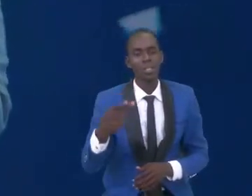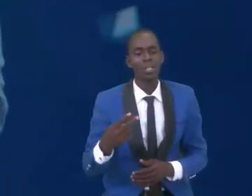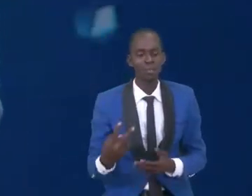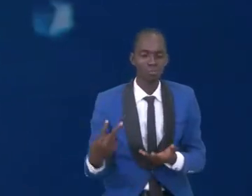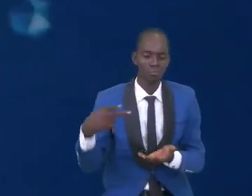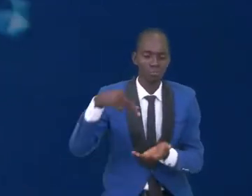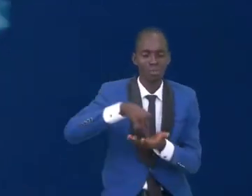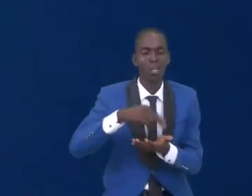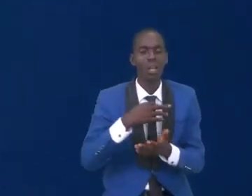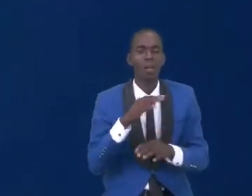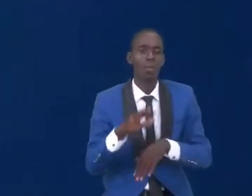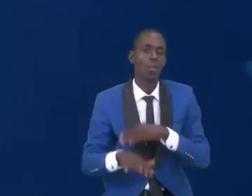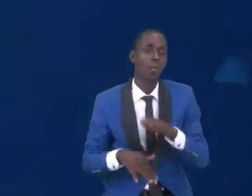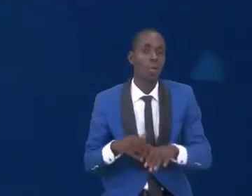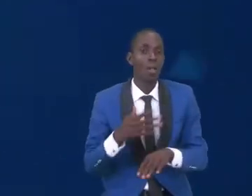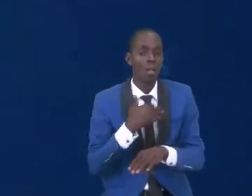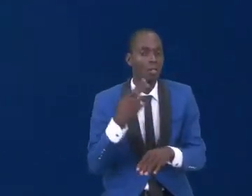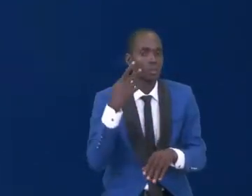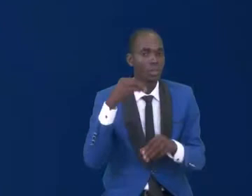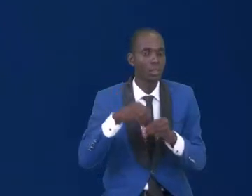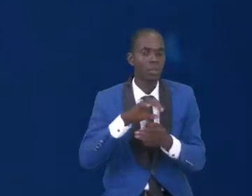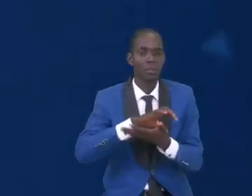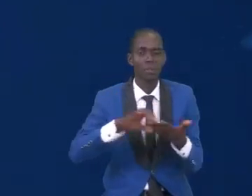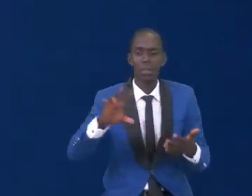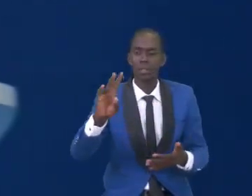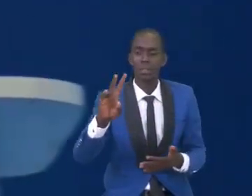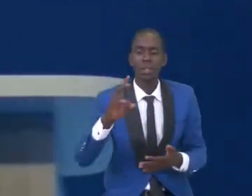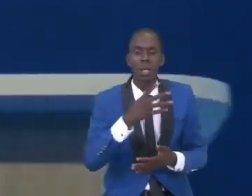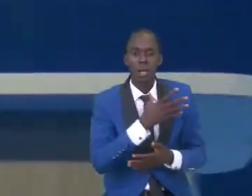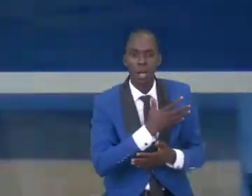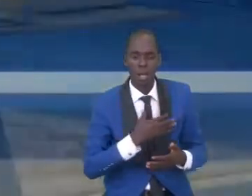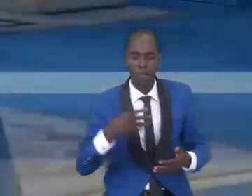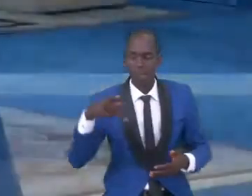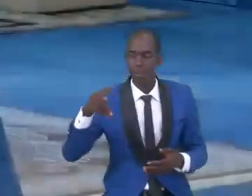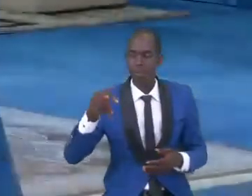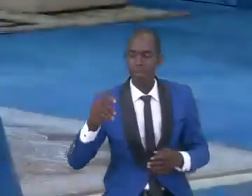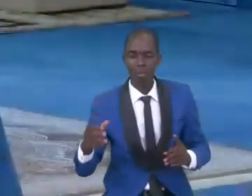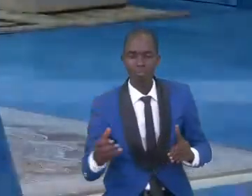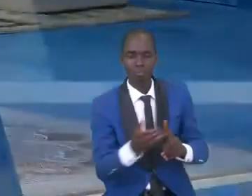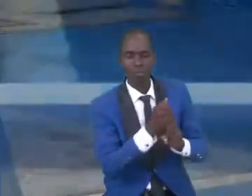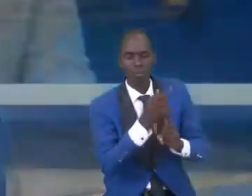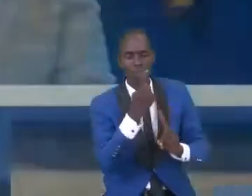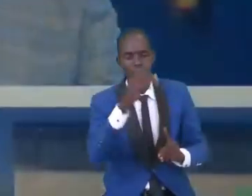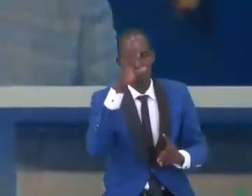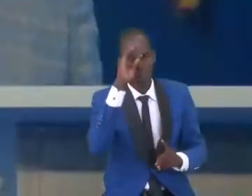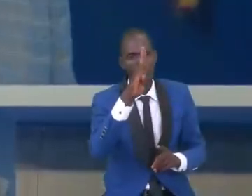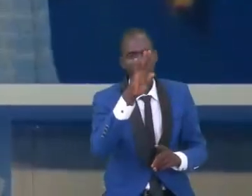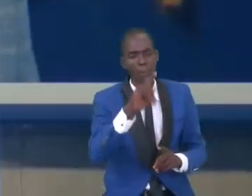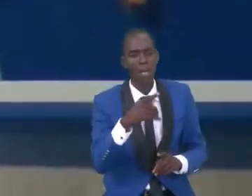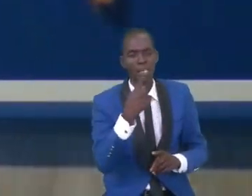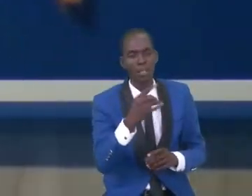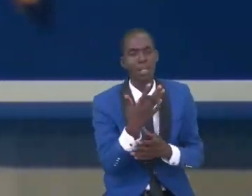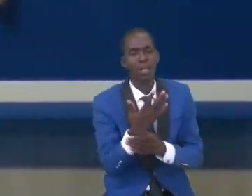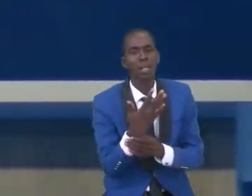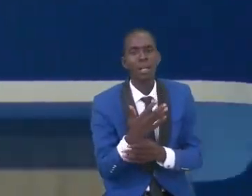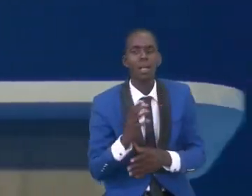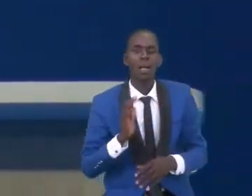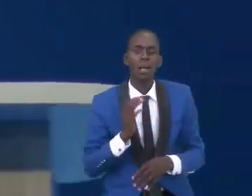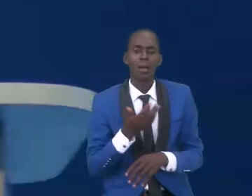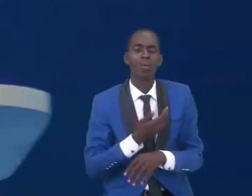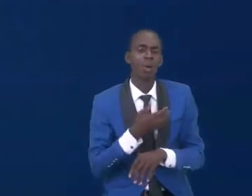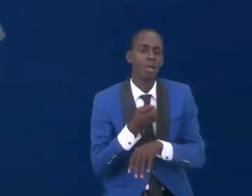at verse 7. In verse 7, and he took him by the hand. Our counselors